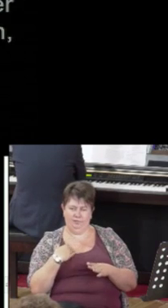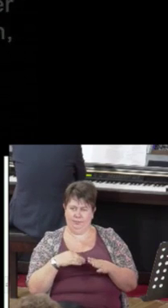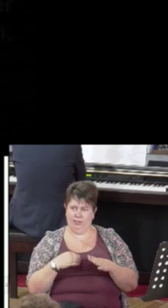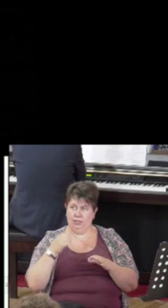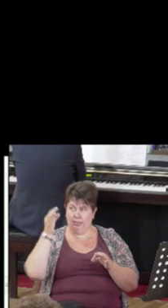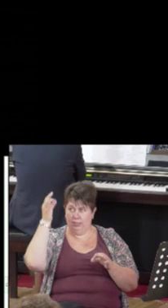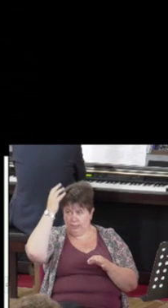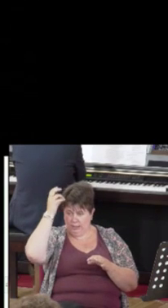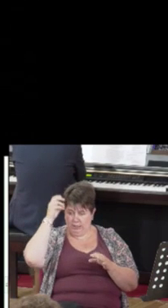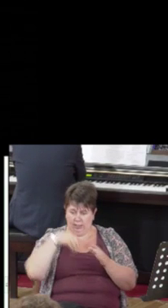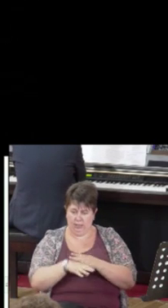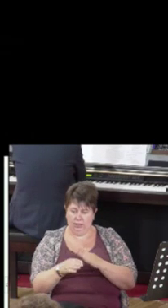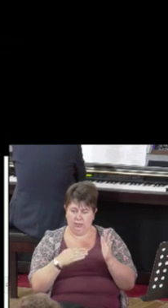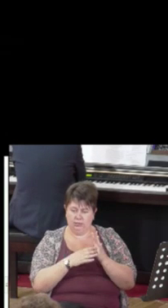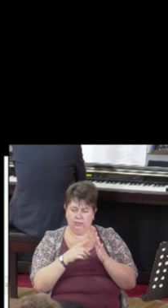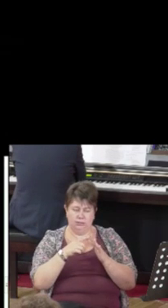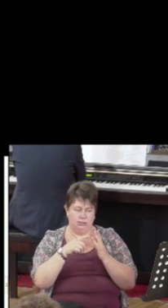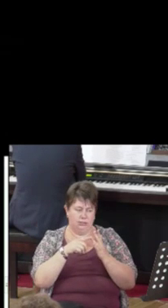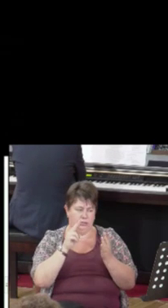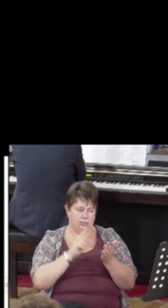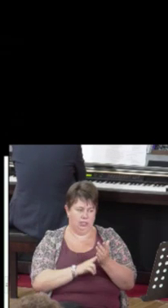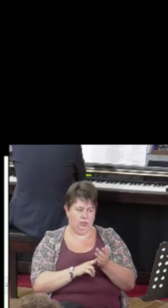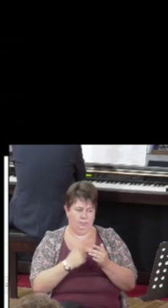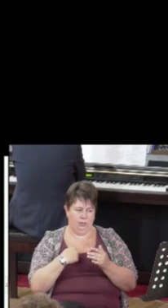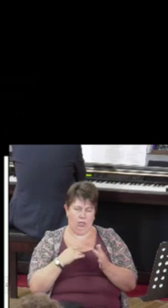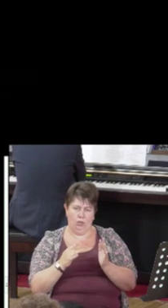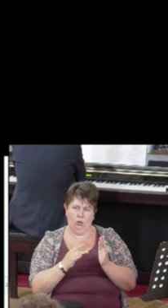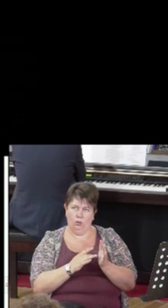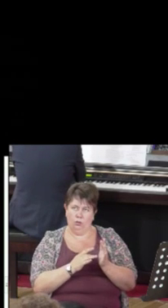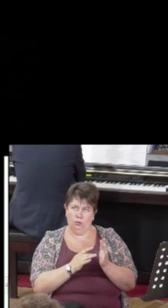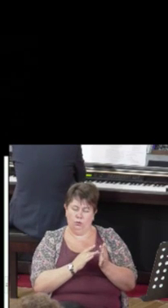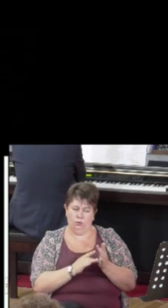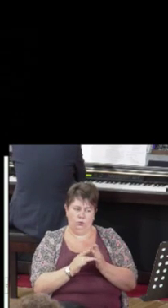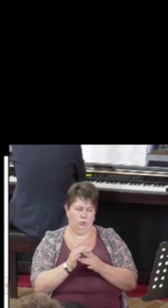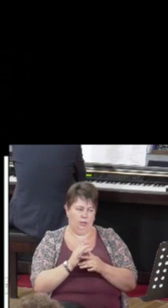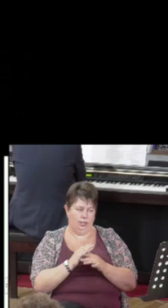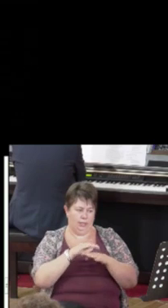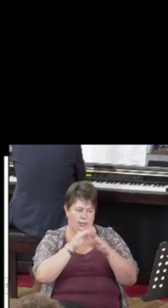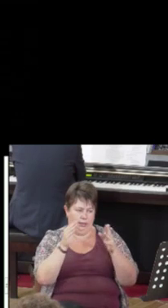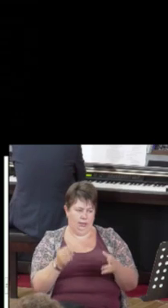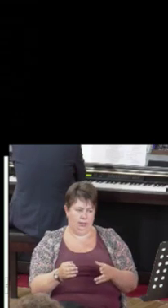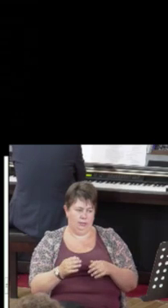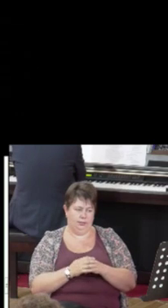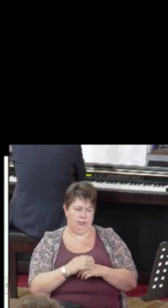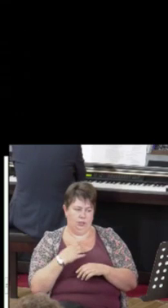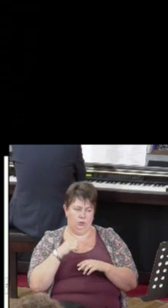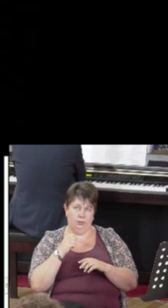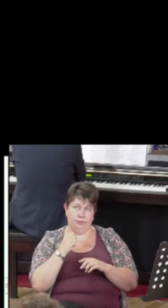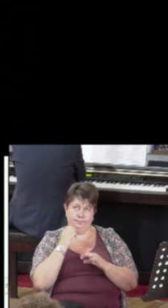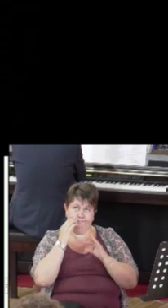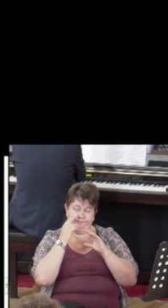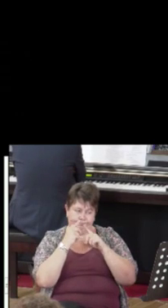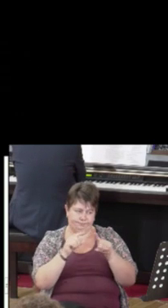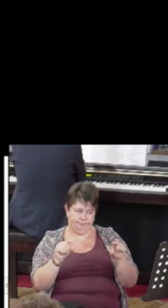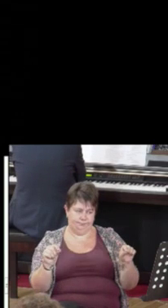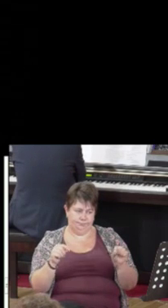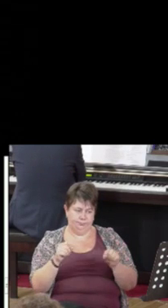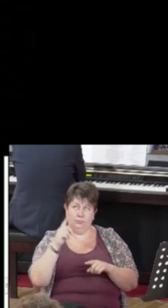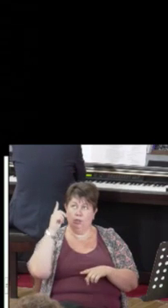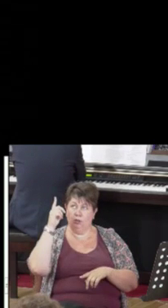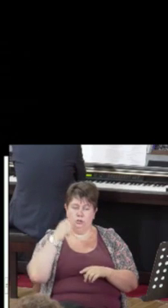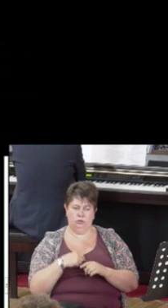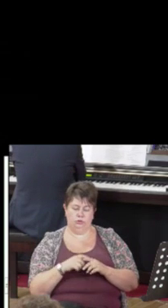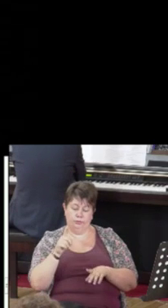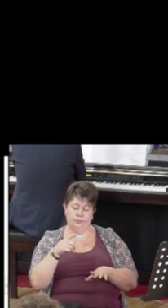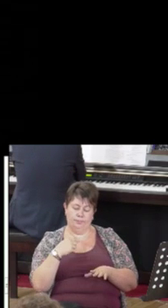my king on Zion, my holy hill. I will proclaim the decree of the Lord. He said to me, you are